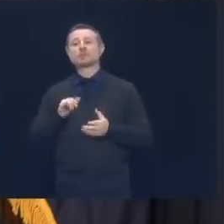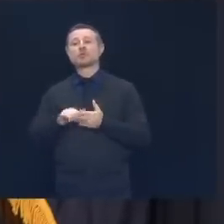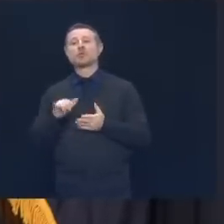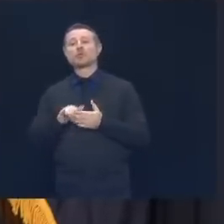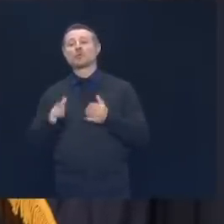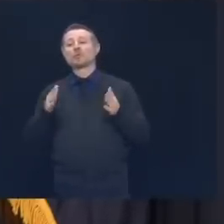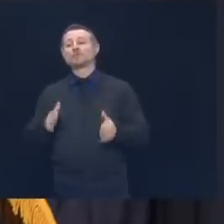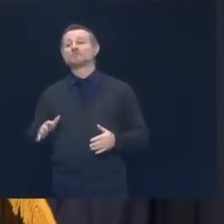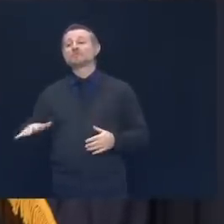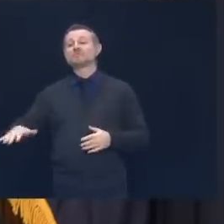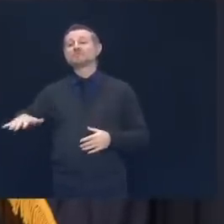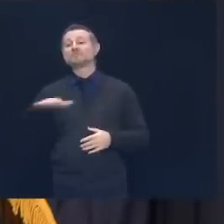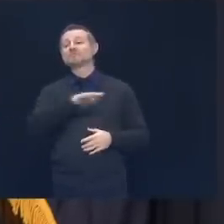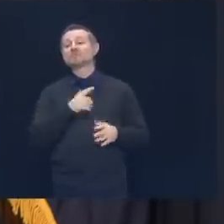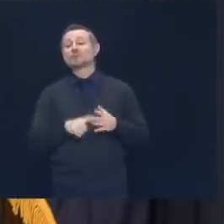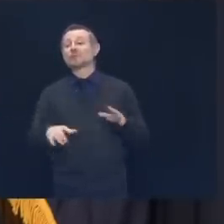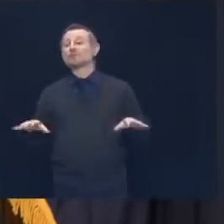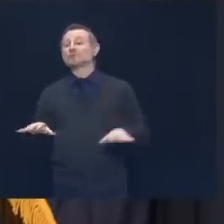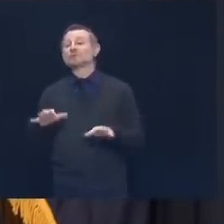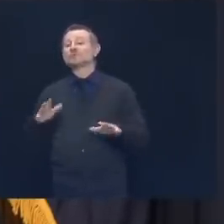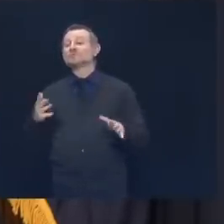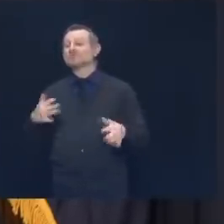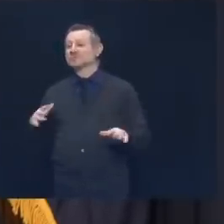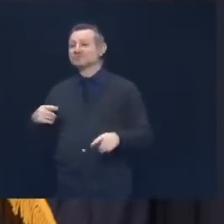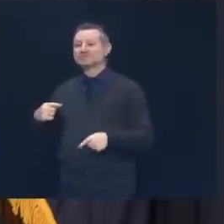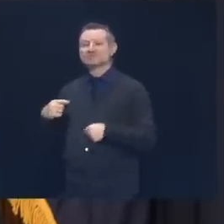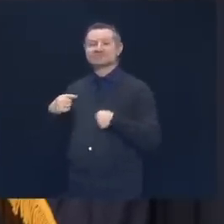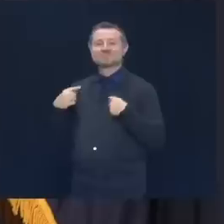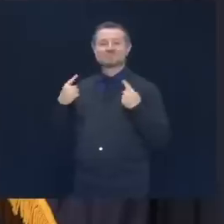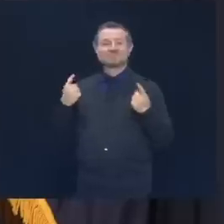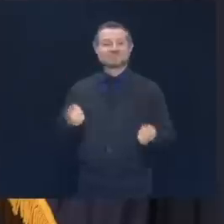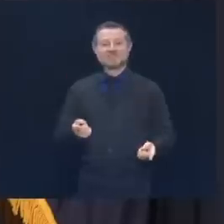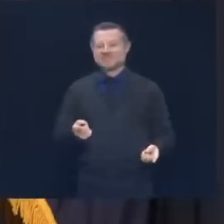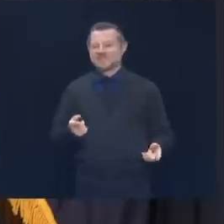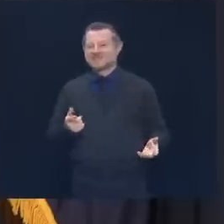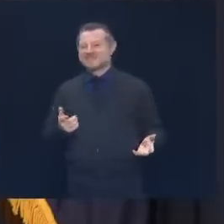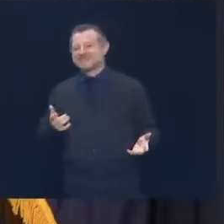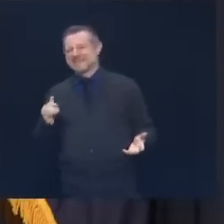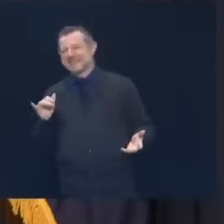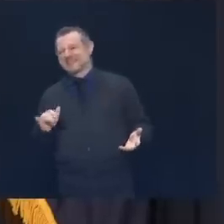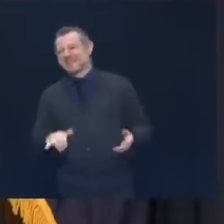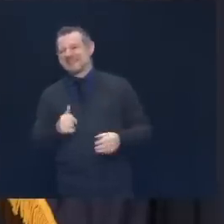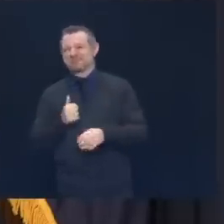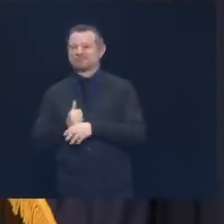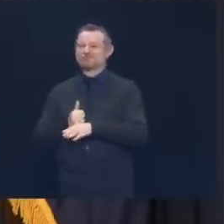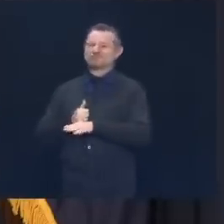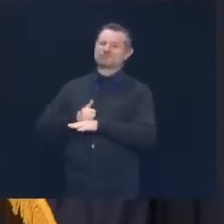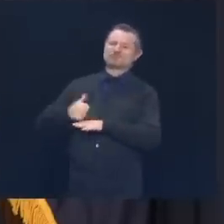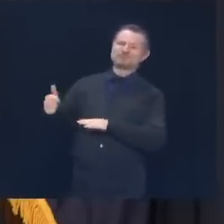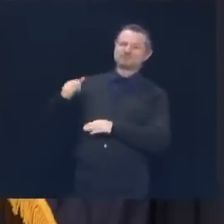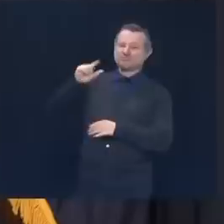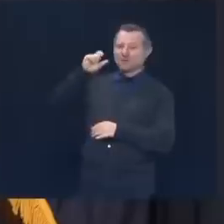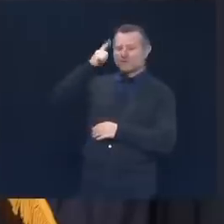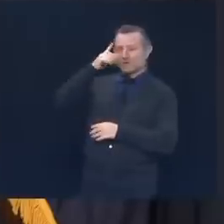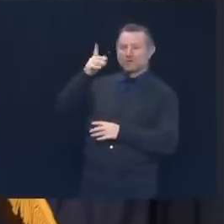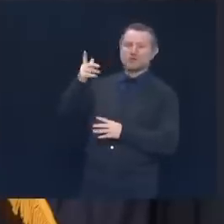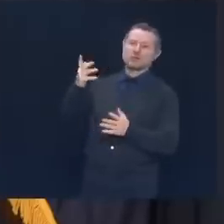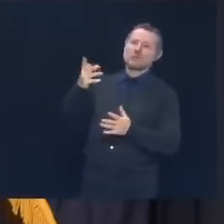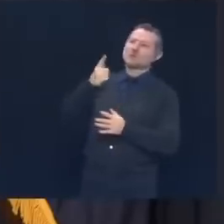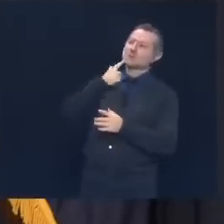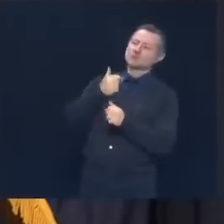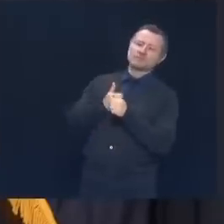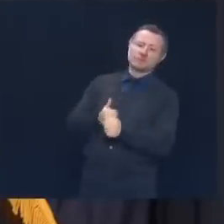doing really are attributable to a government order or a